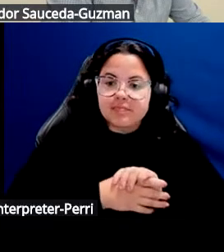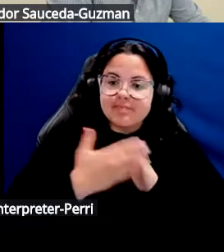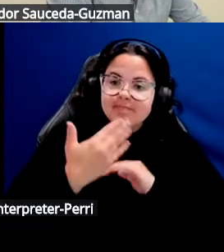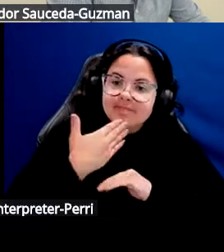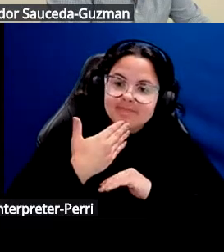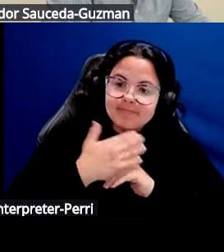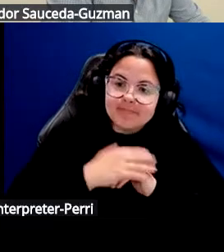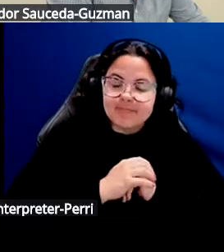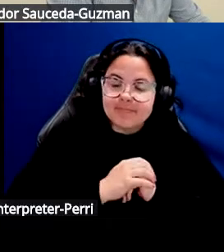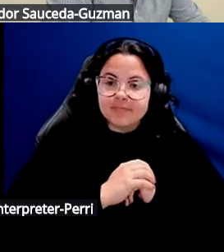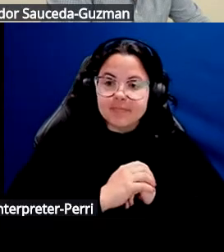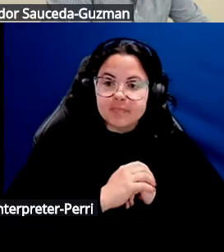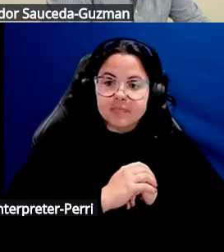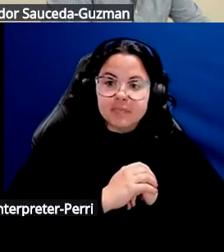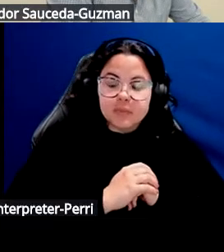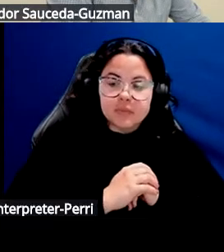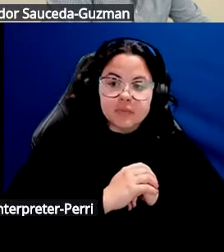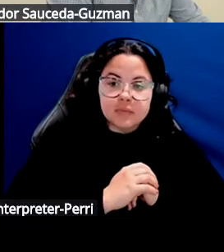Thanks.